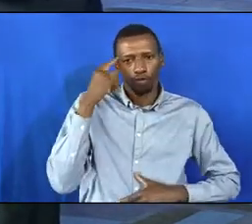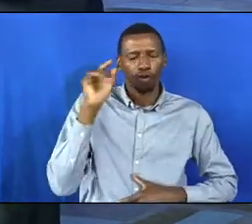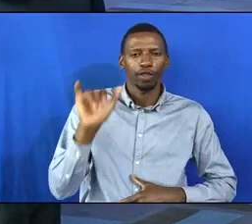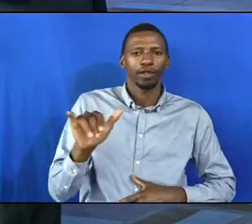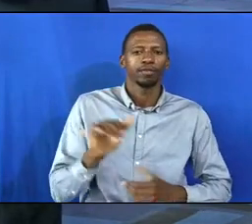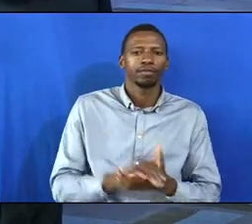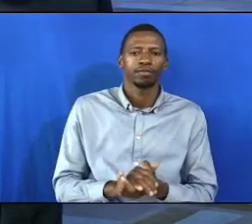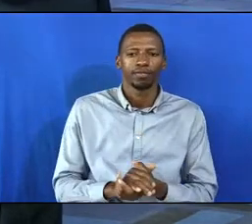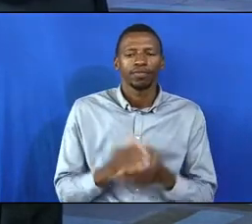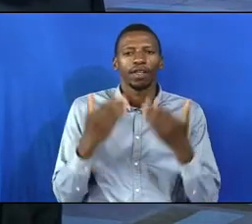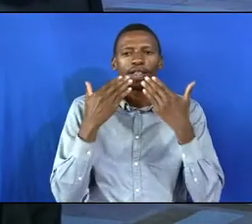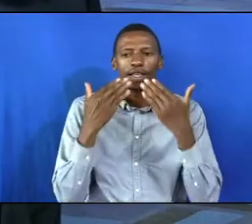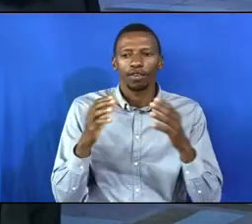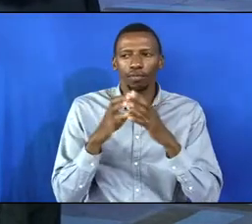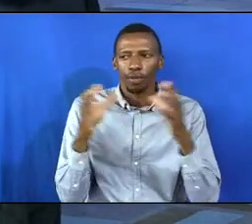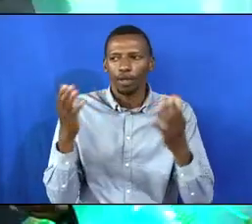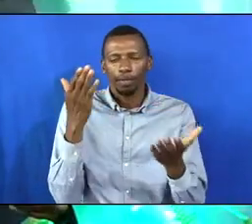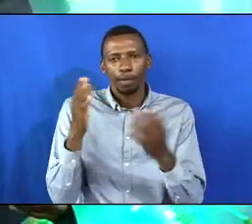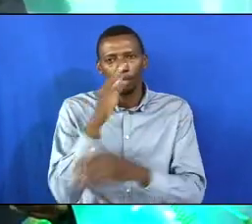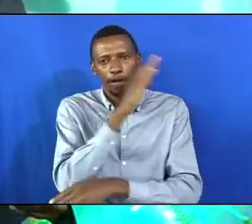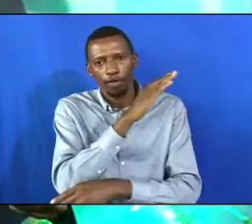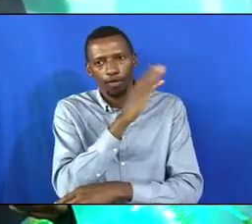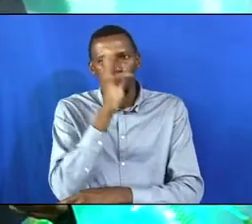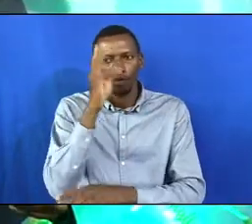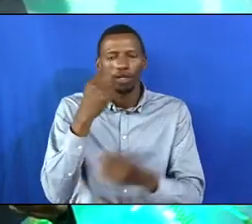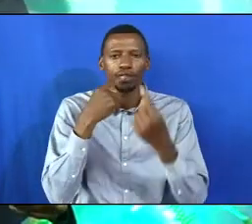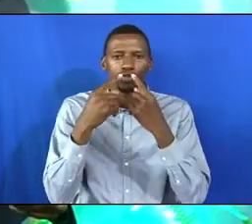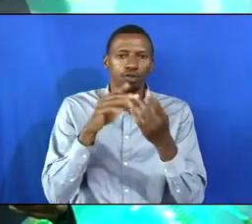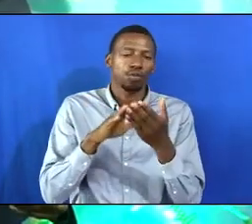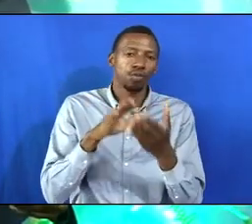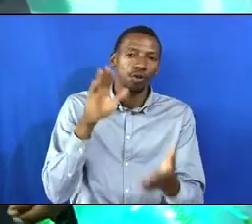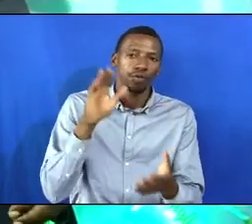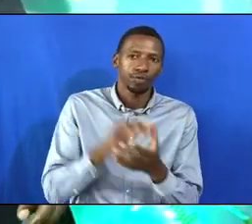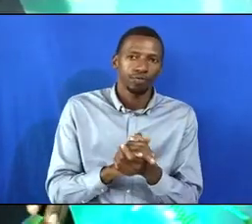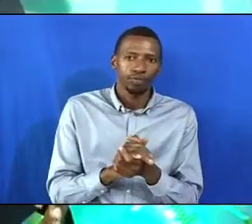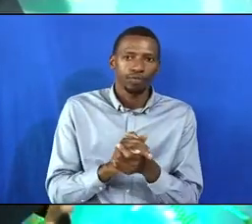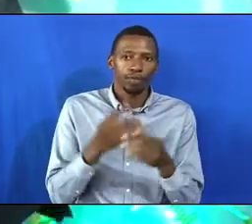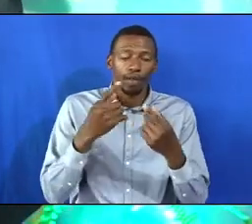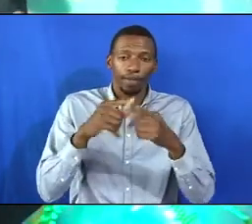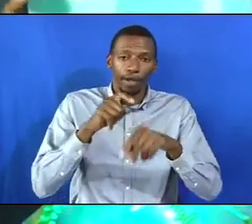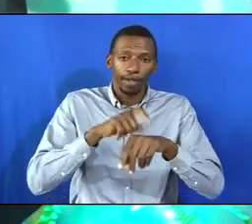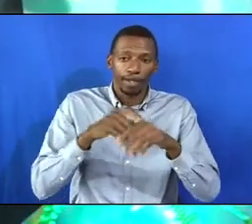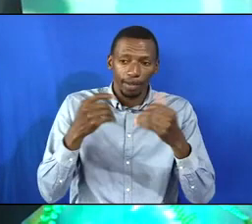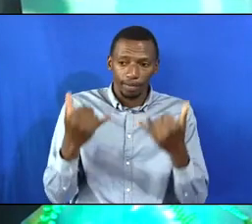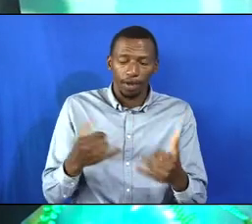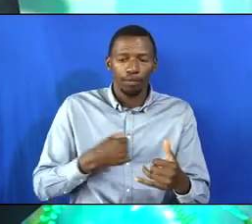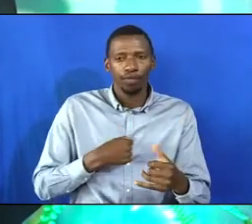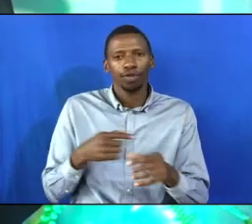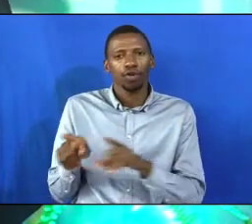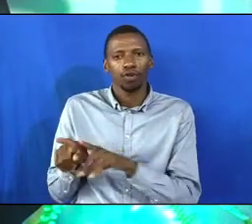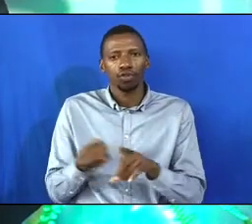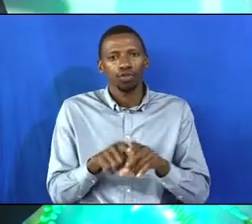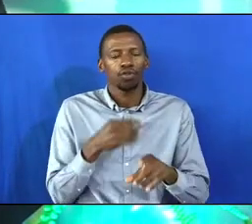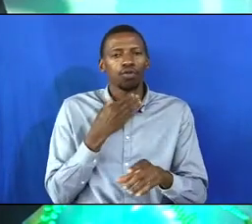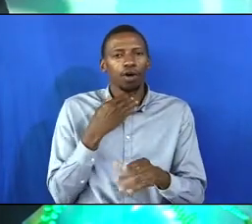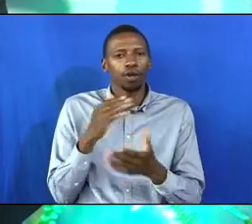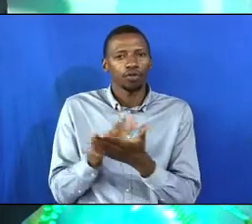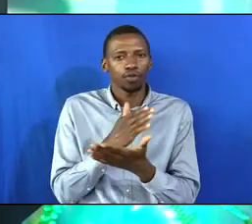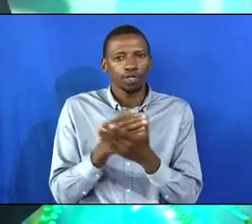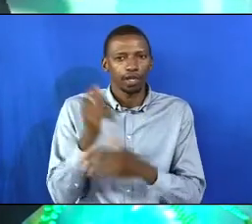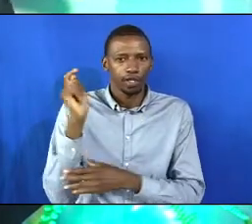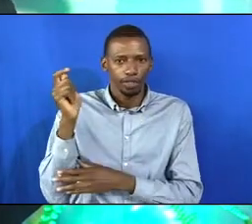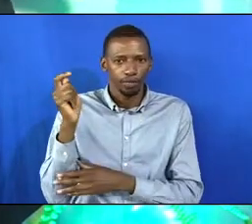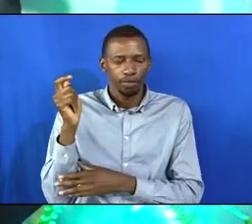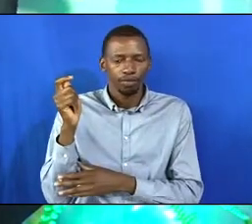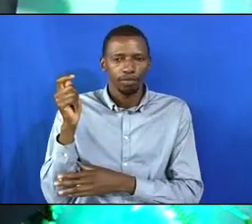say a little more. And for now, I also want to share a testimony. Maybe Deborah can come